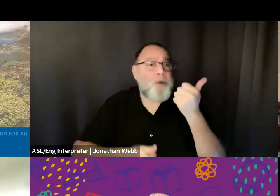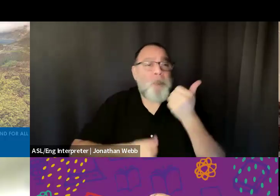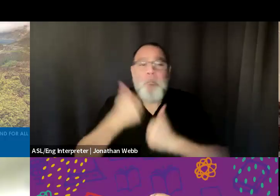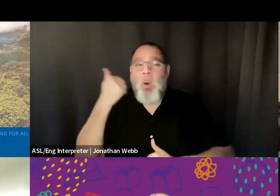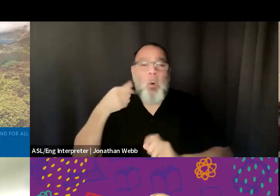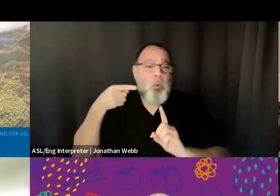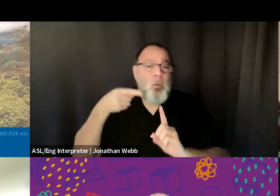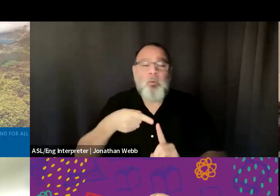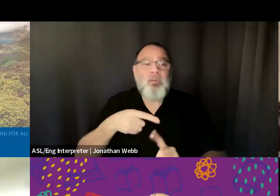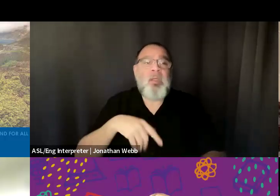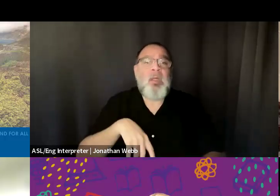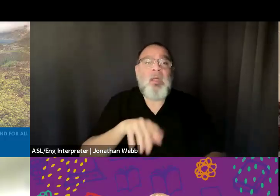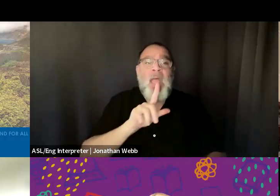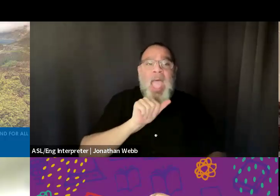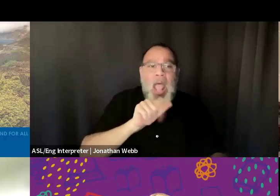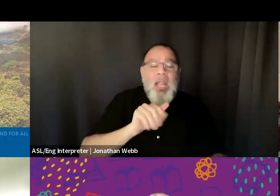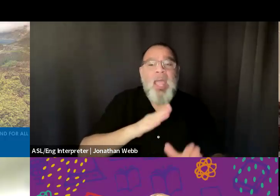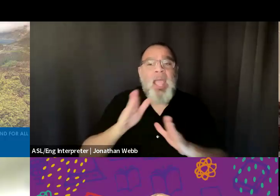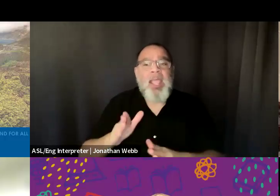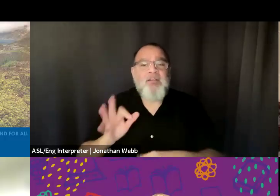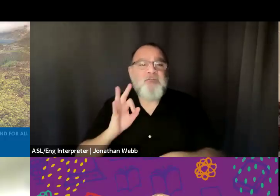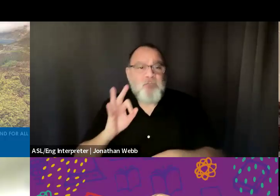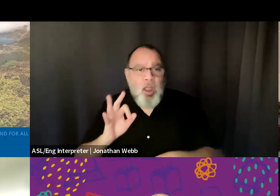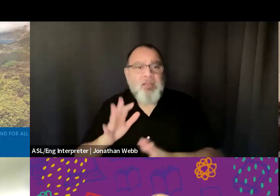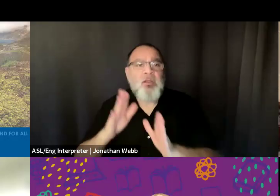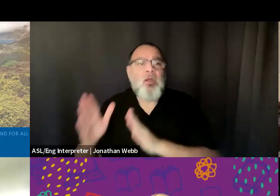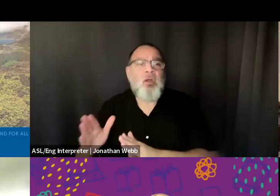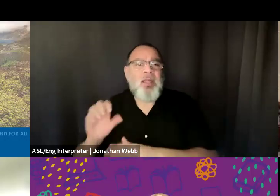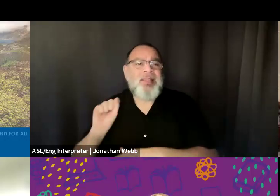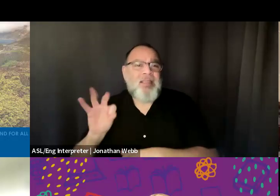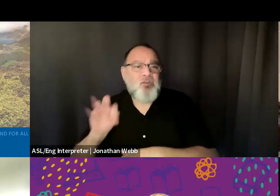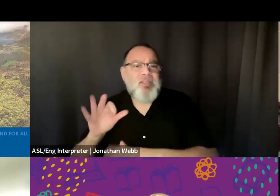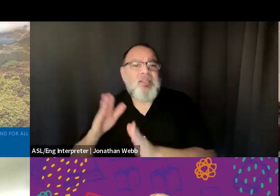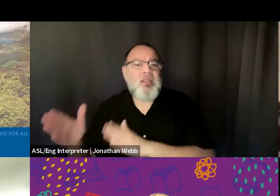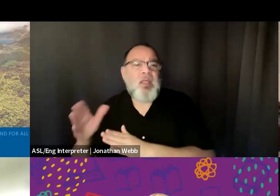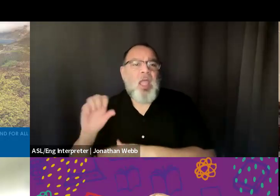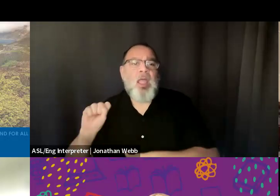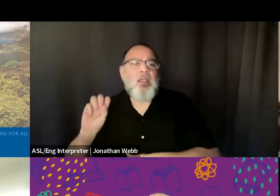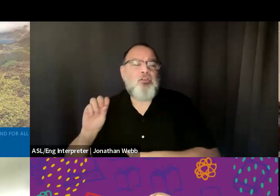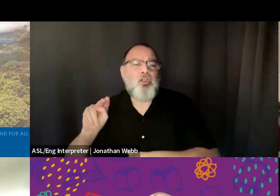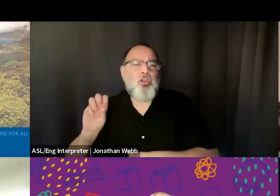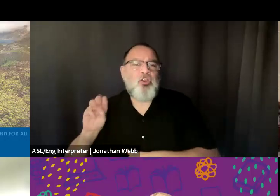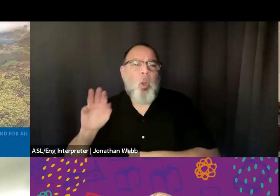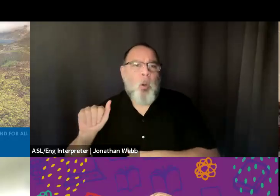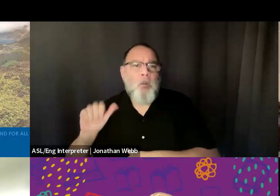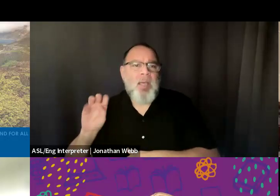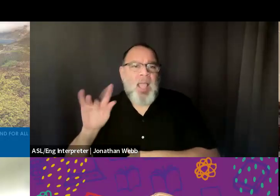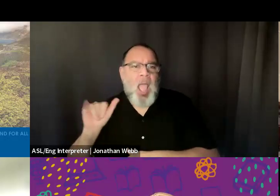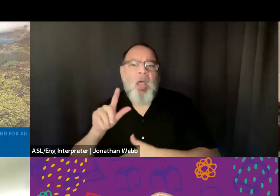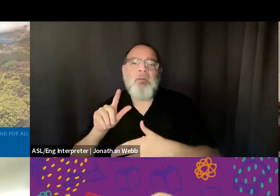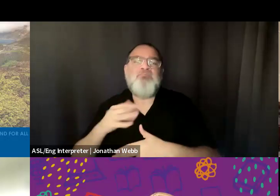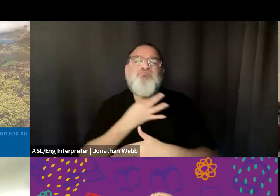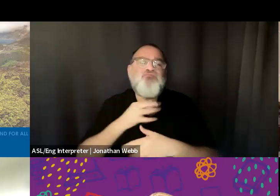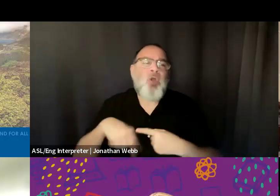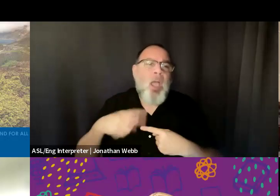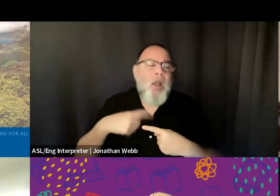Angeles, Fresno, San Francisco, and Sonoma County. How about the high desert and the low desert